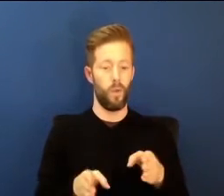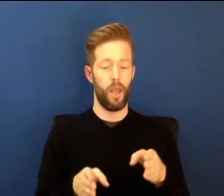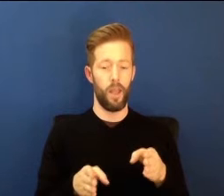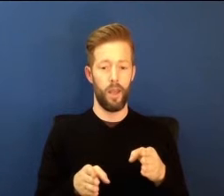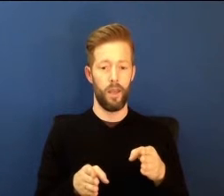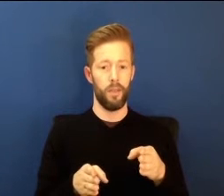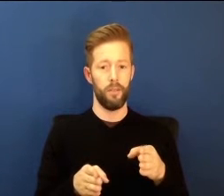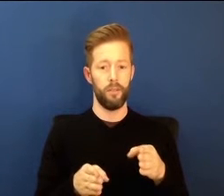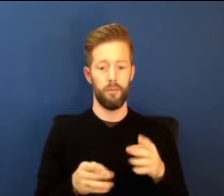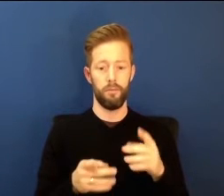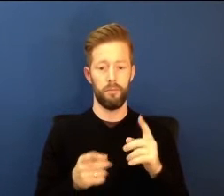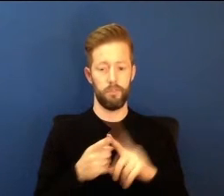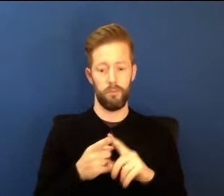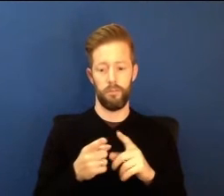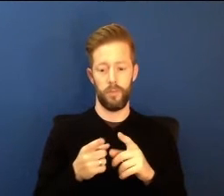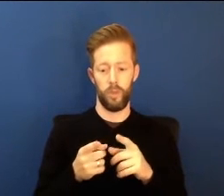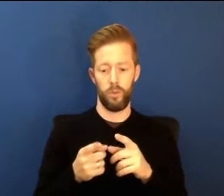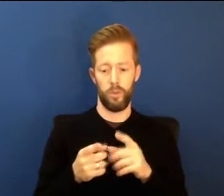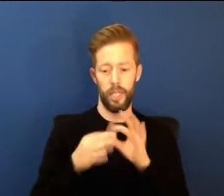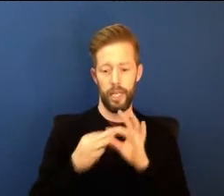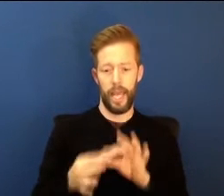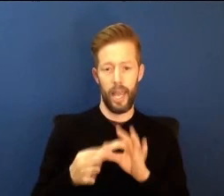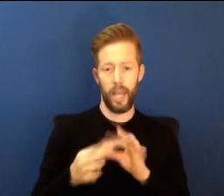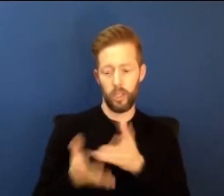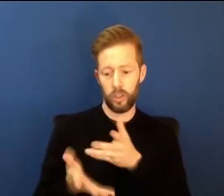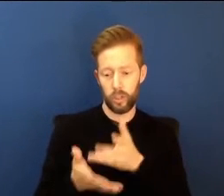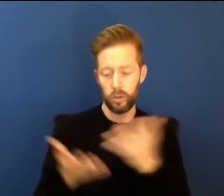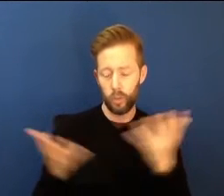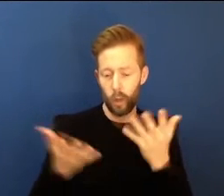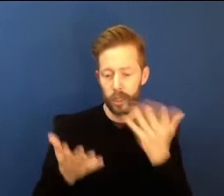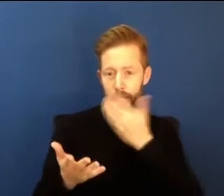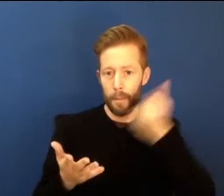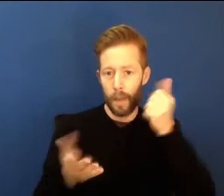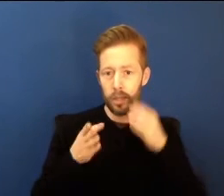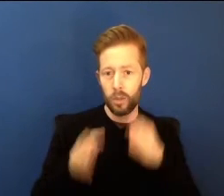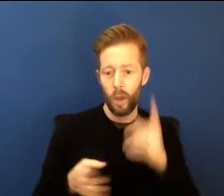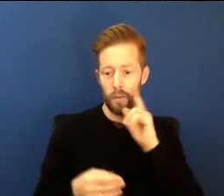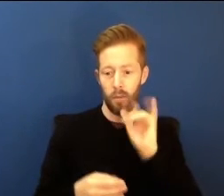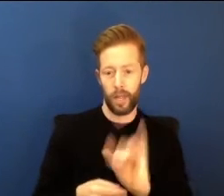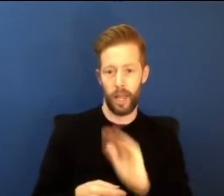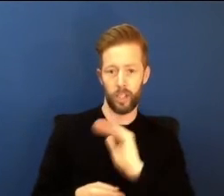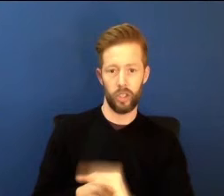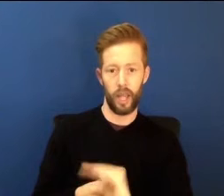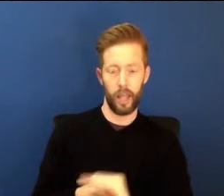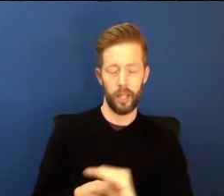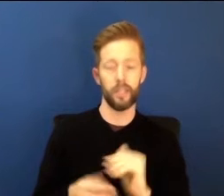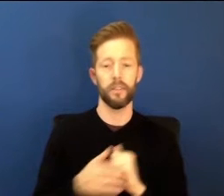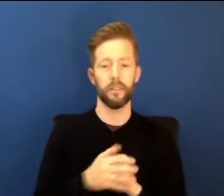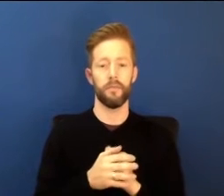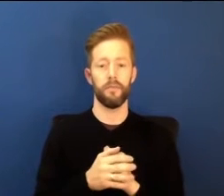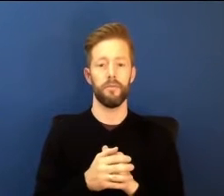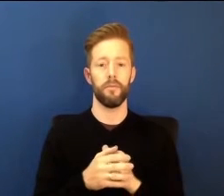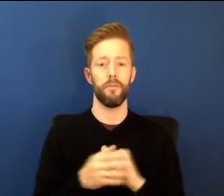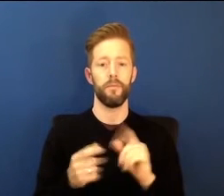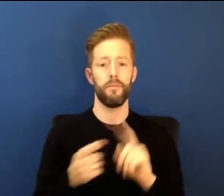way to engage the children. What's going to be the best way for that